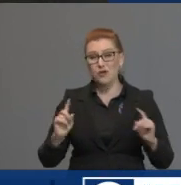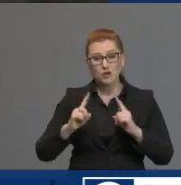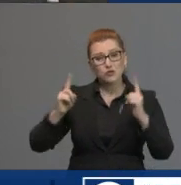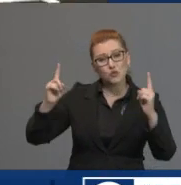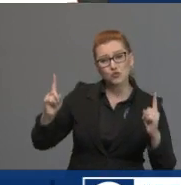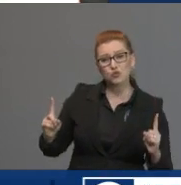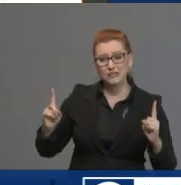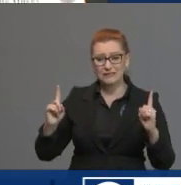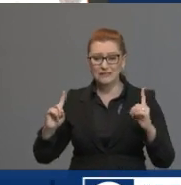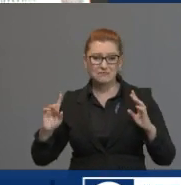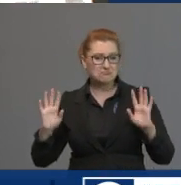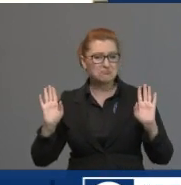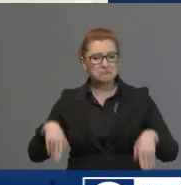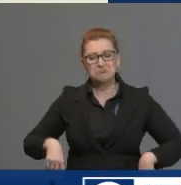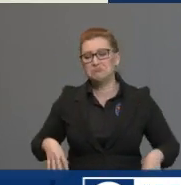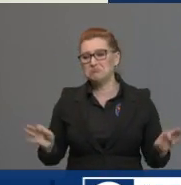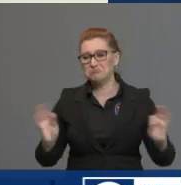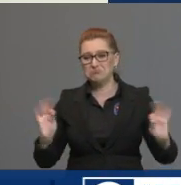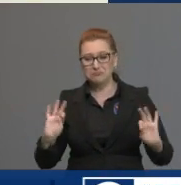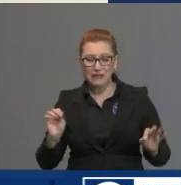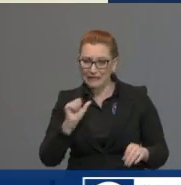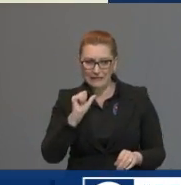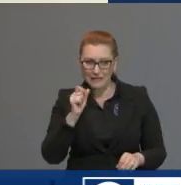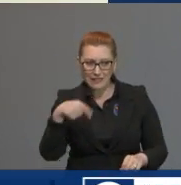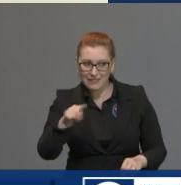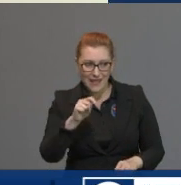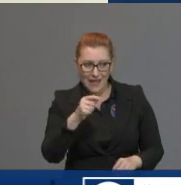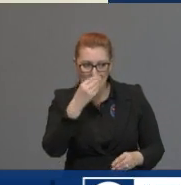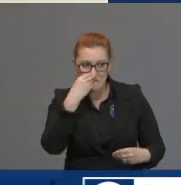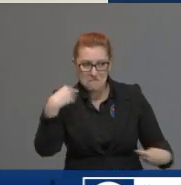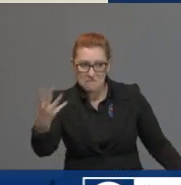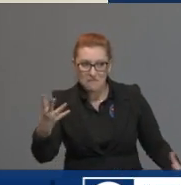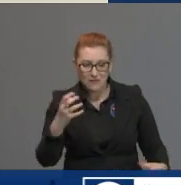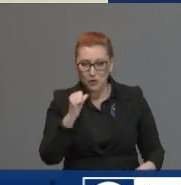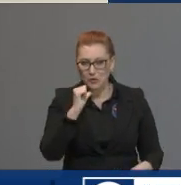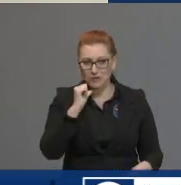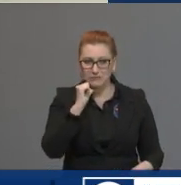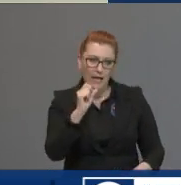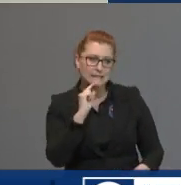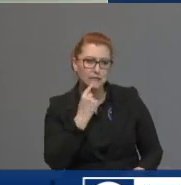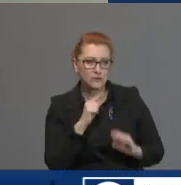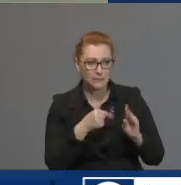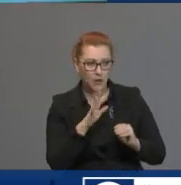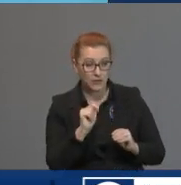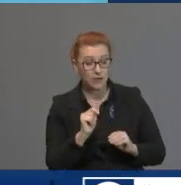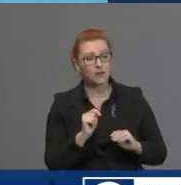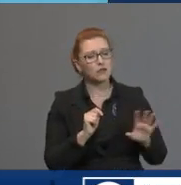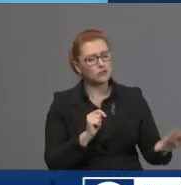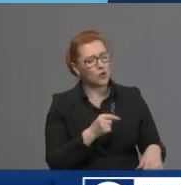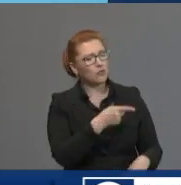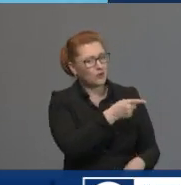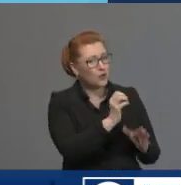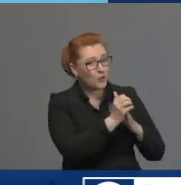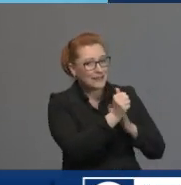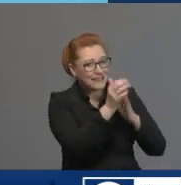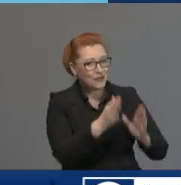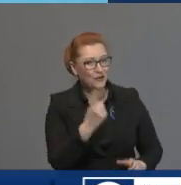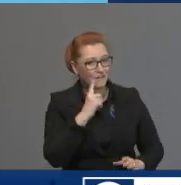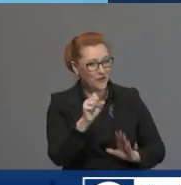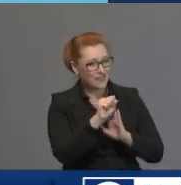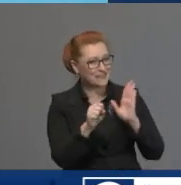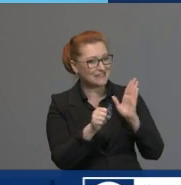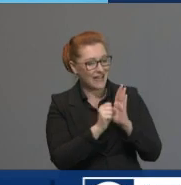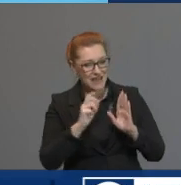loosely. I think that's the word I want to use. I don't know, not taking it as seriously as we probably should. So as a leader of our state,